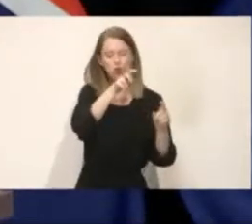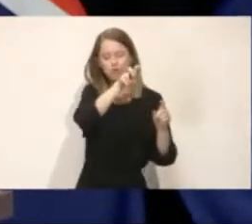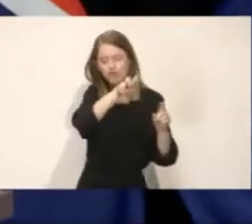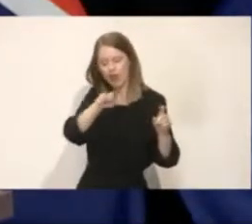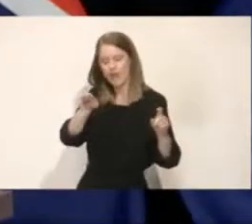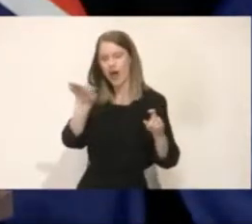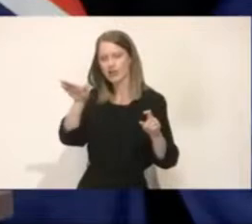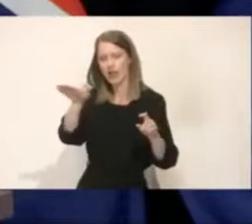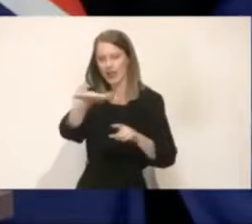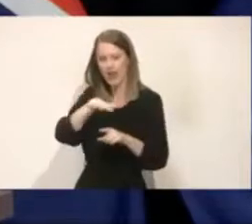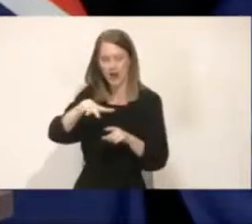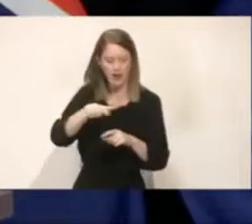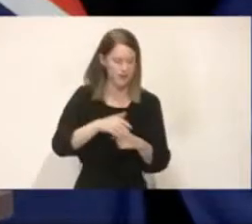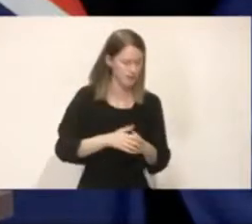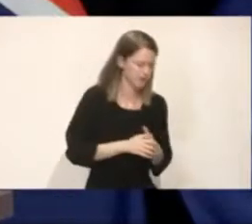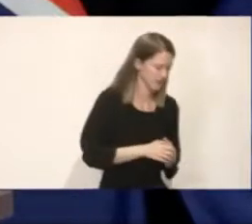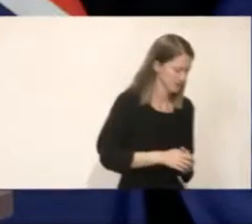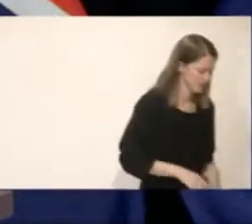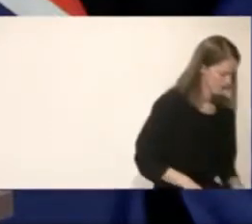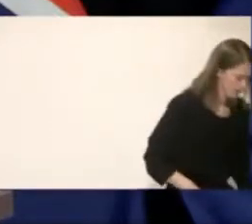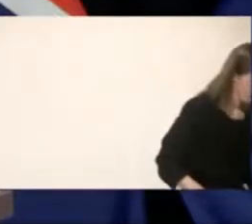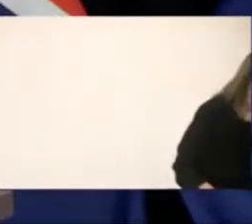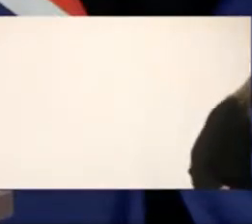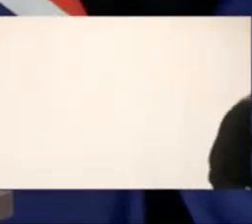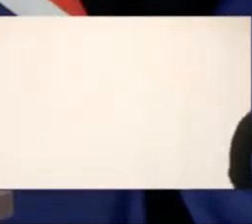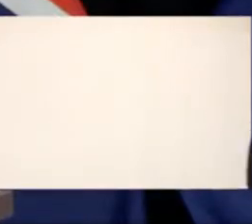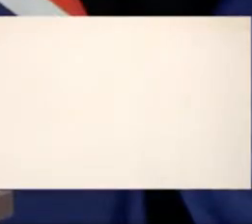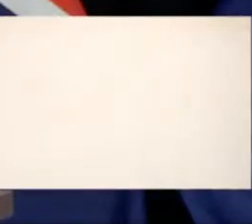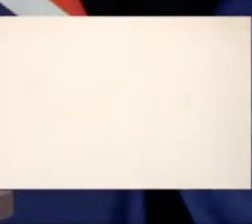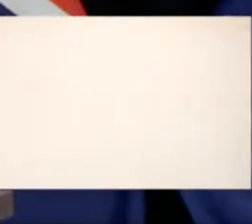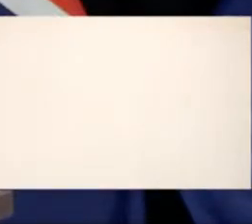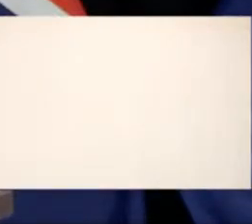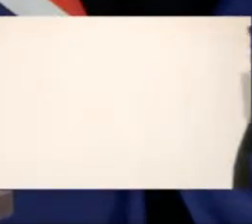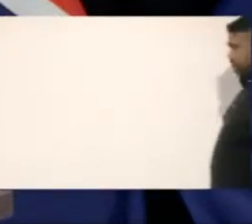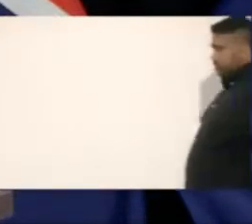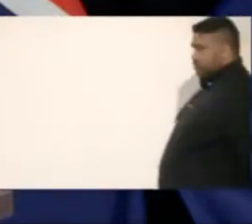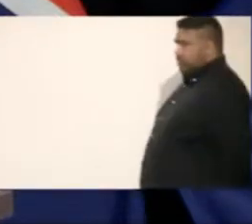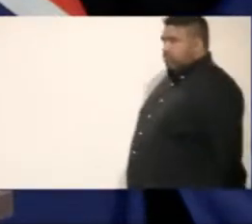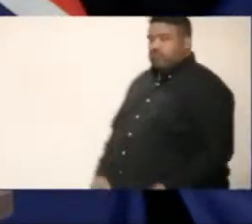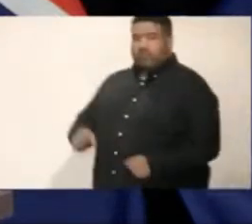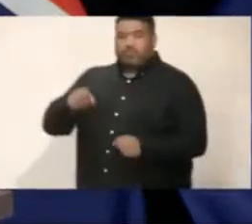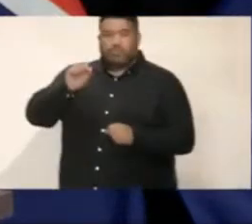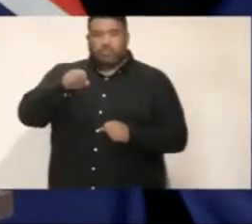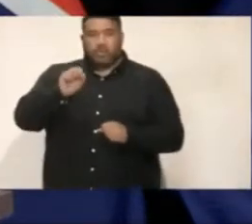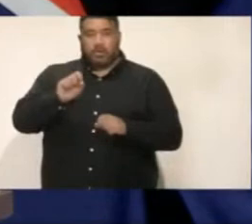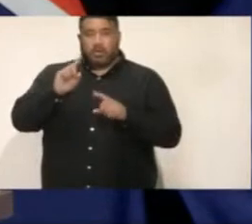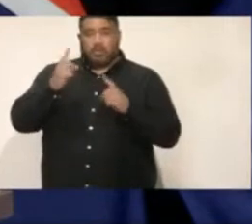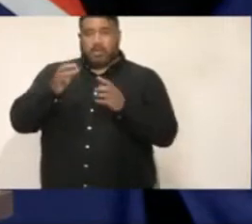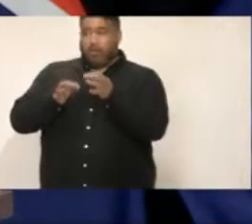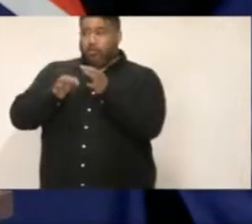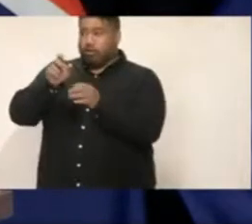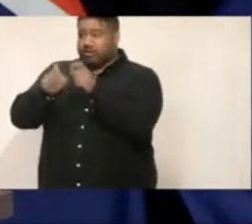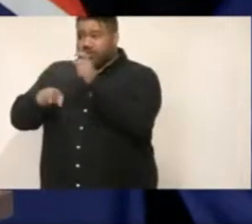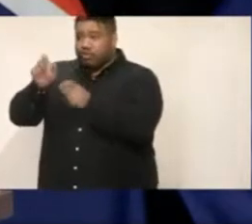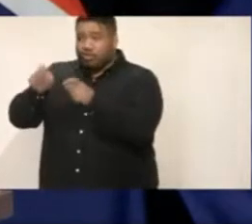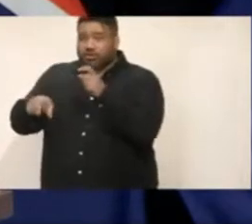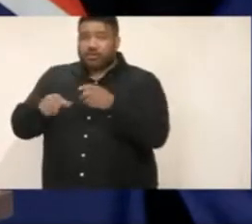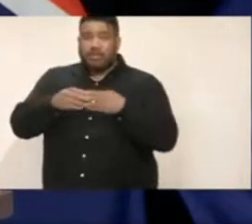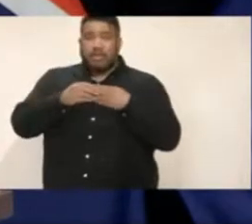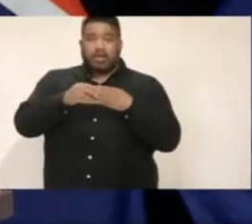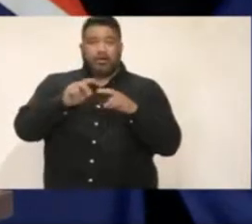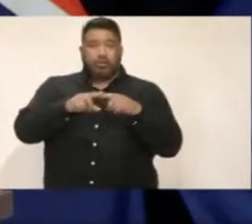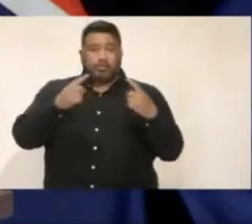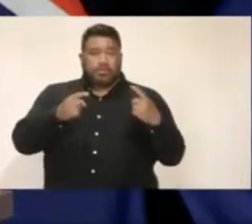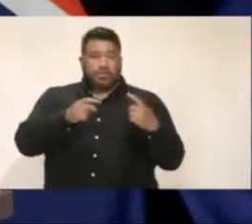area, as well as when they're in. Because, I mean, with politicians and the leader of the opposition as well, you guys are meeting